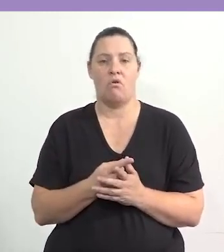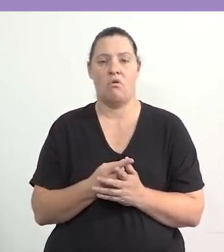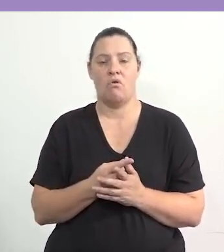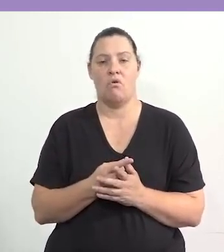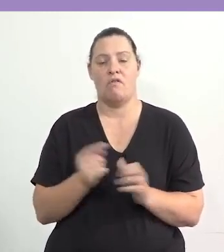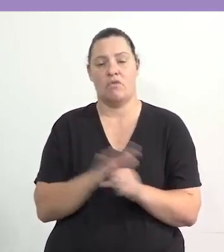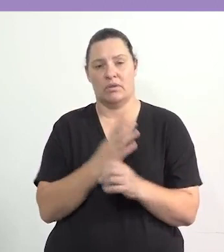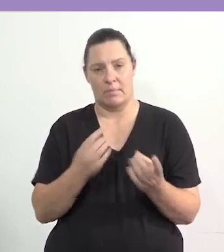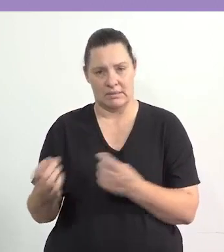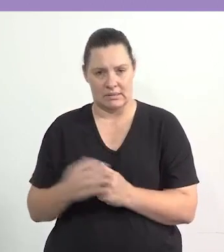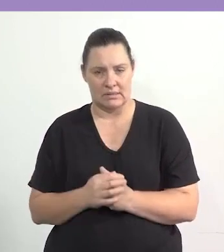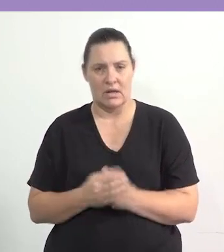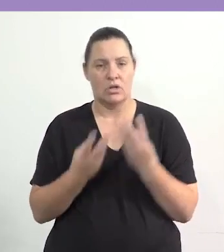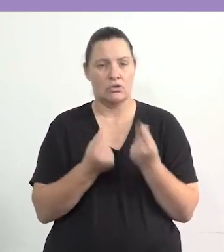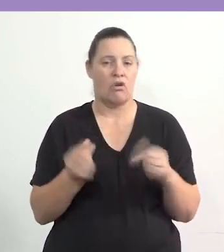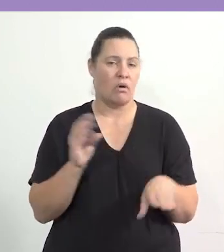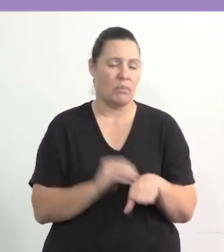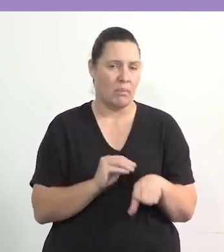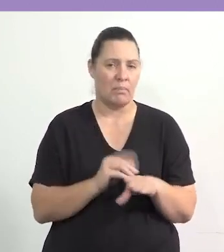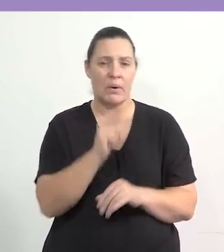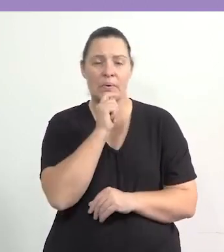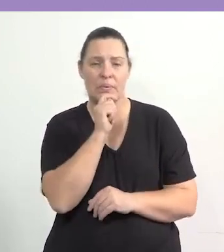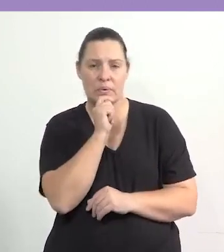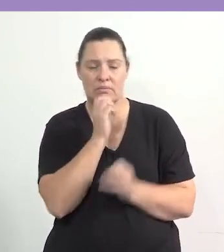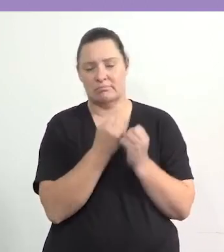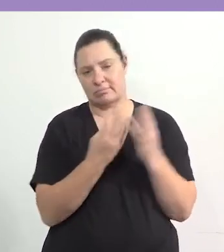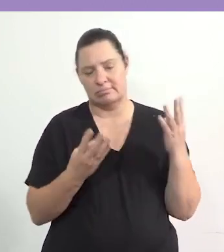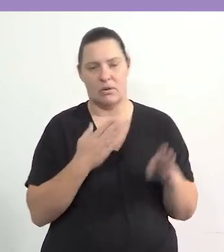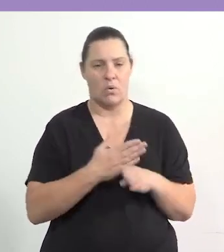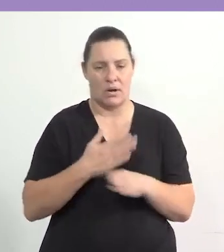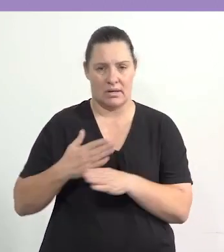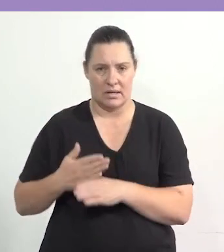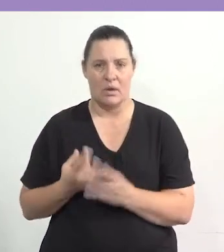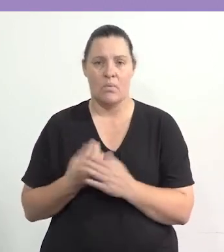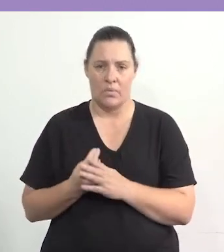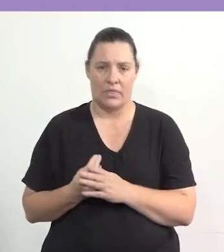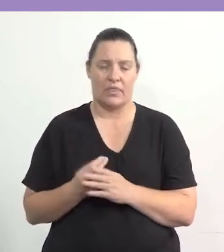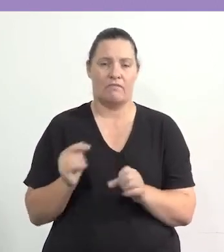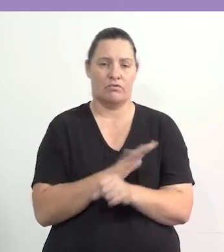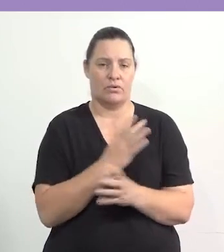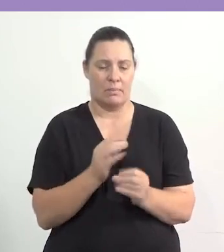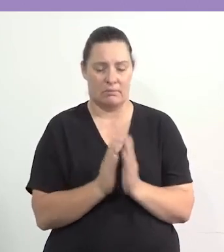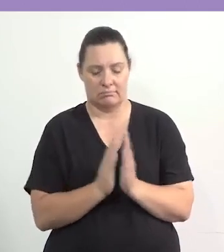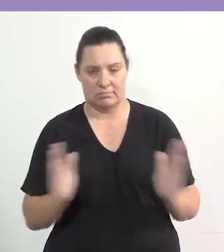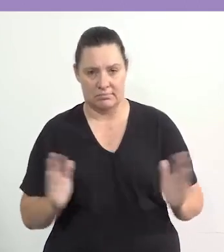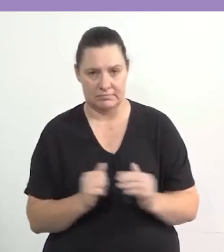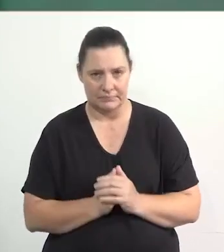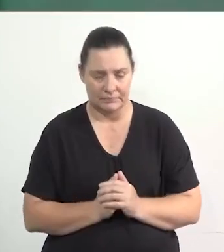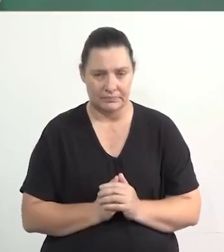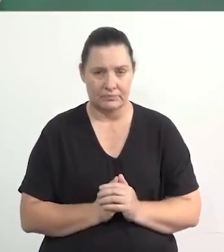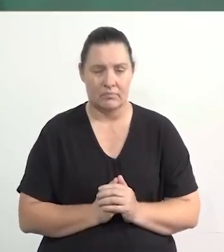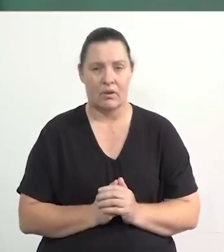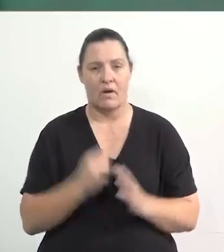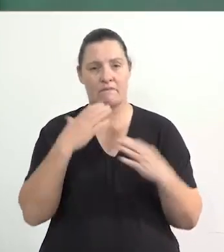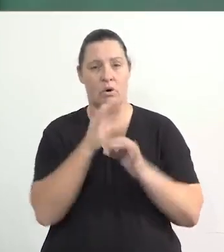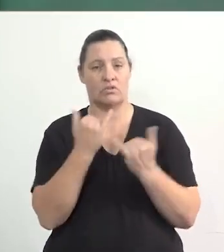And lastly, solve problems in contexts using multiple operations with integers. Let's